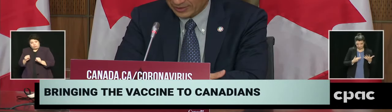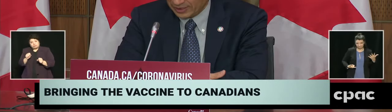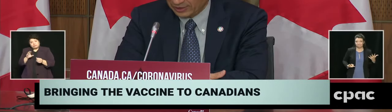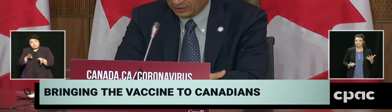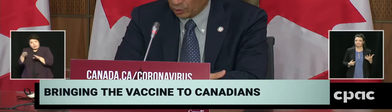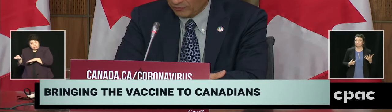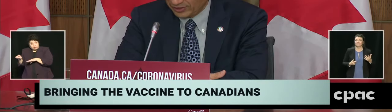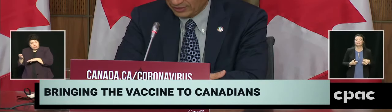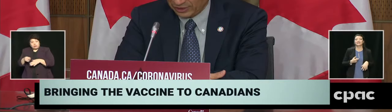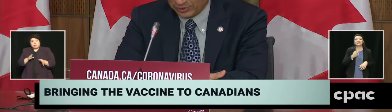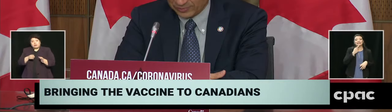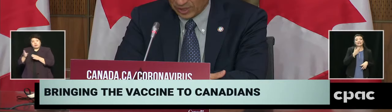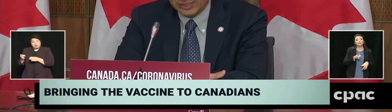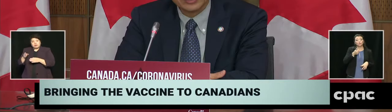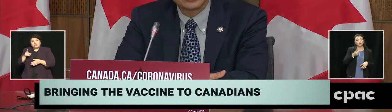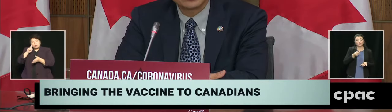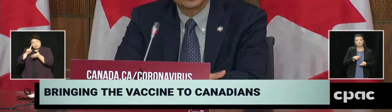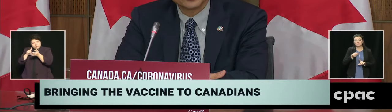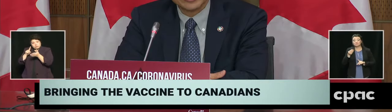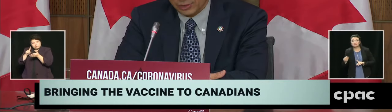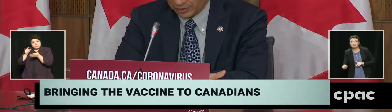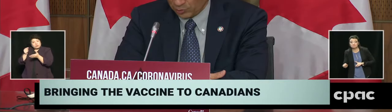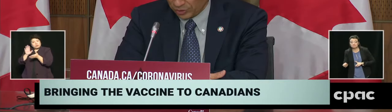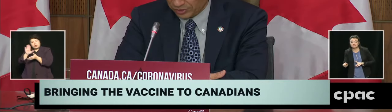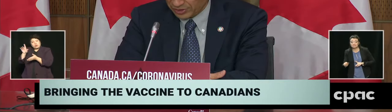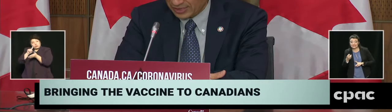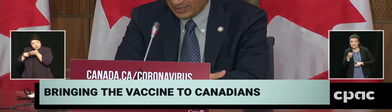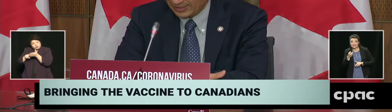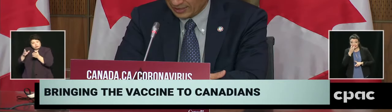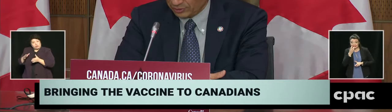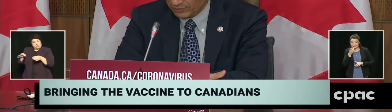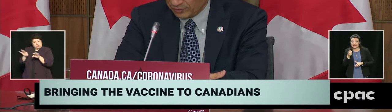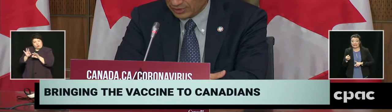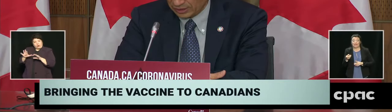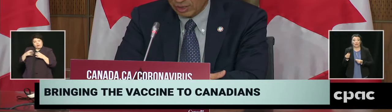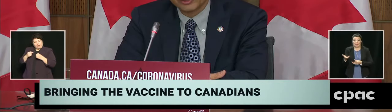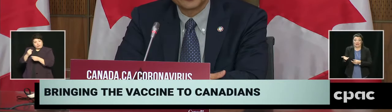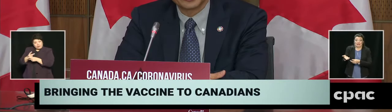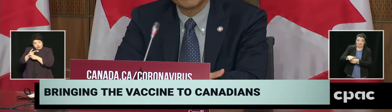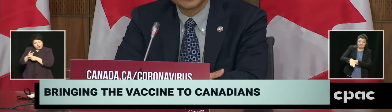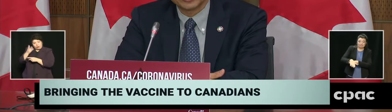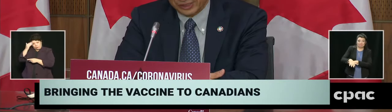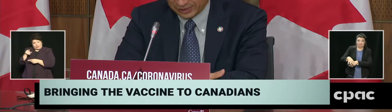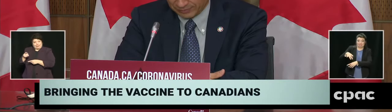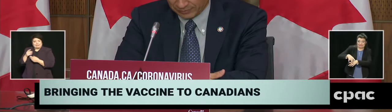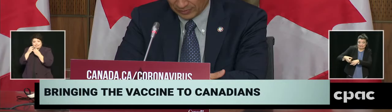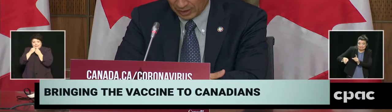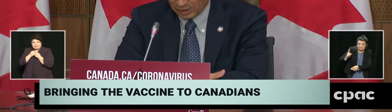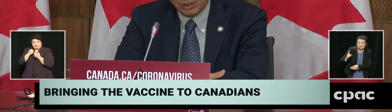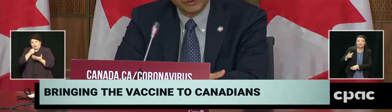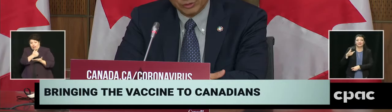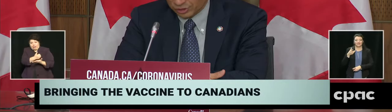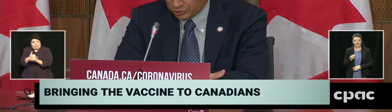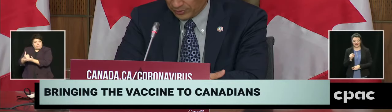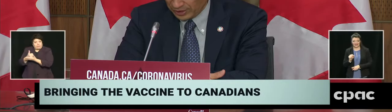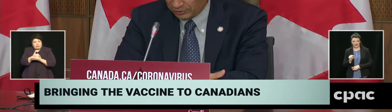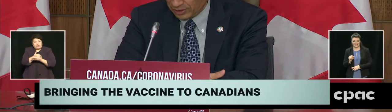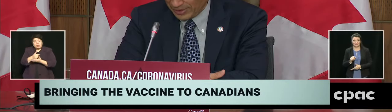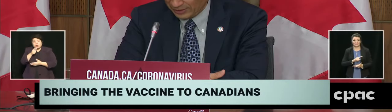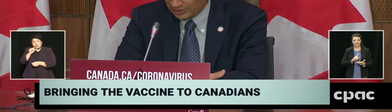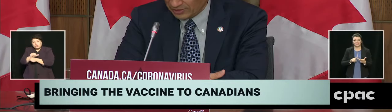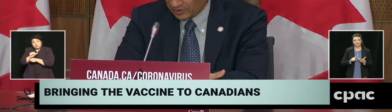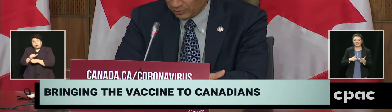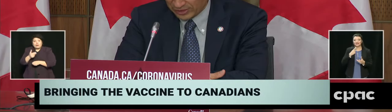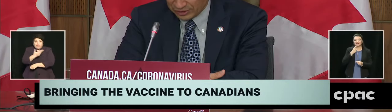essential to maintaining the COVID-19 response, such as healthcare workers and caregivers in long-term care facilities. Those contributing